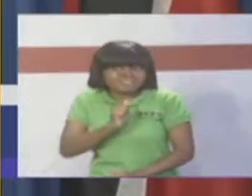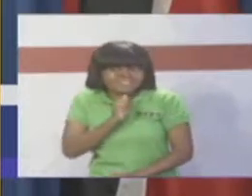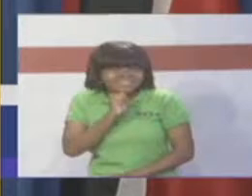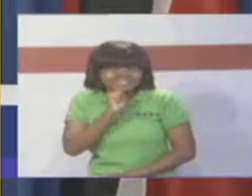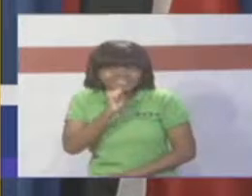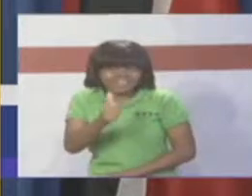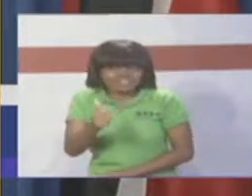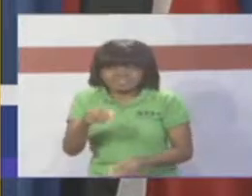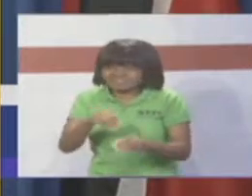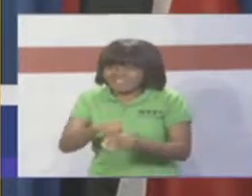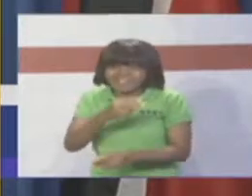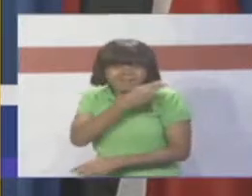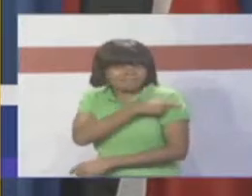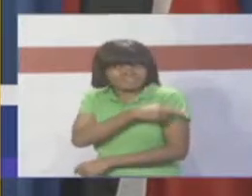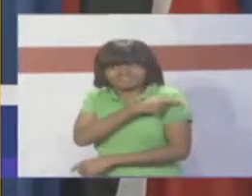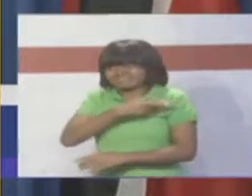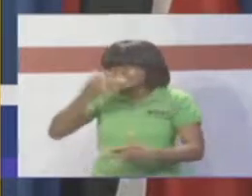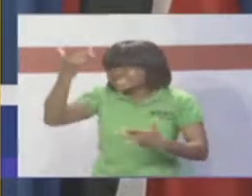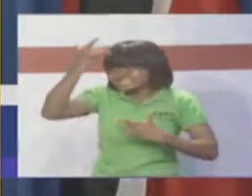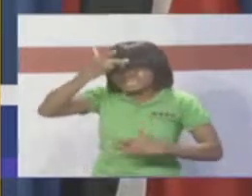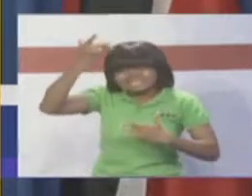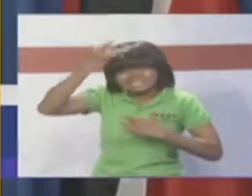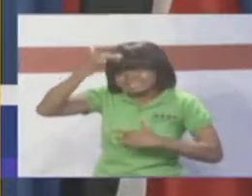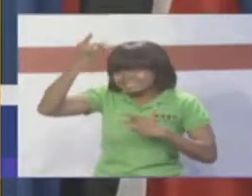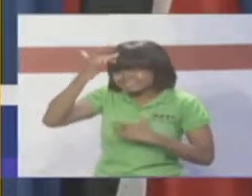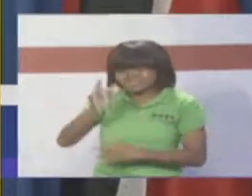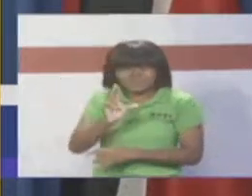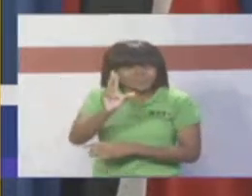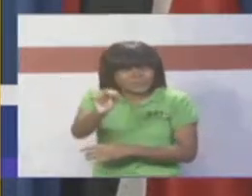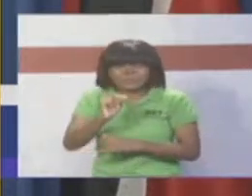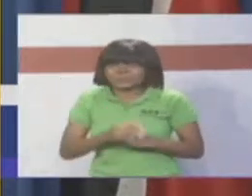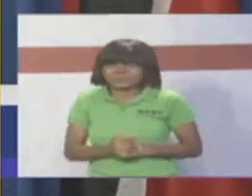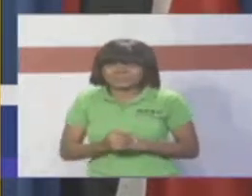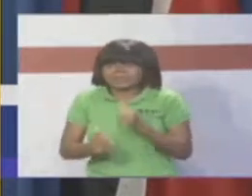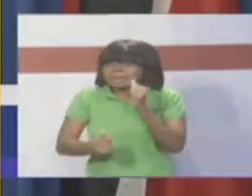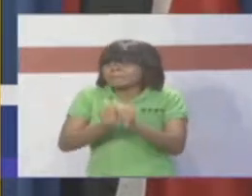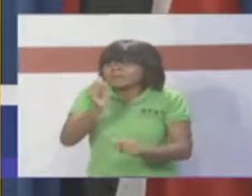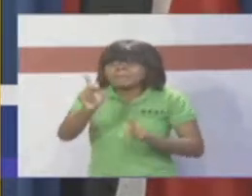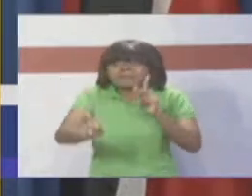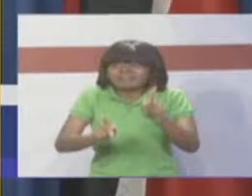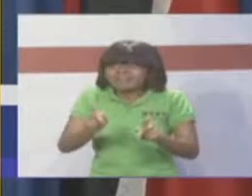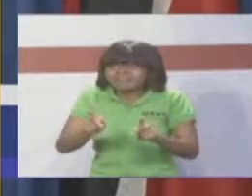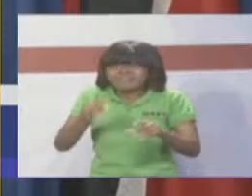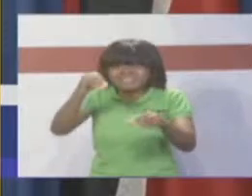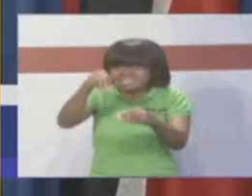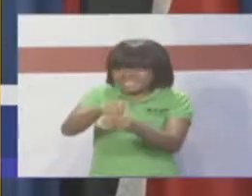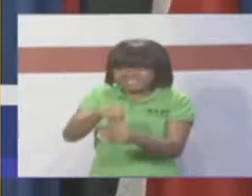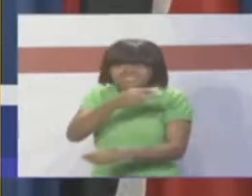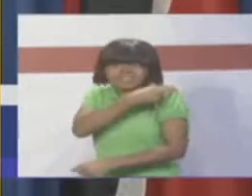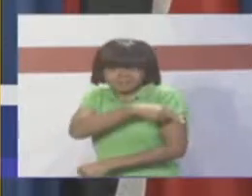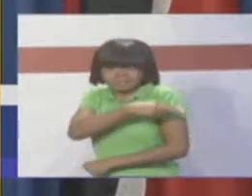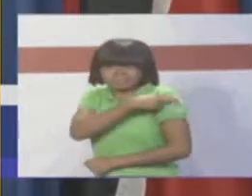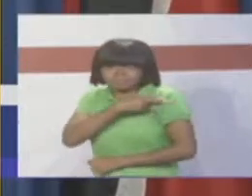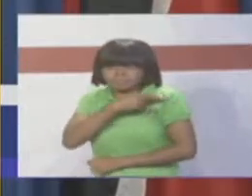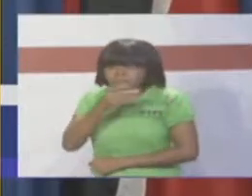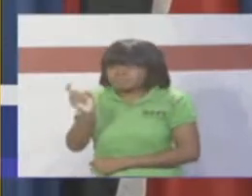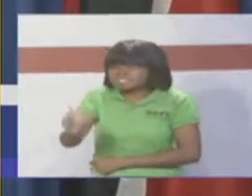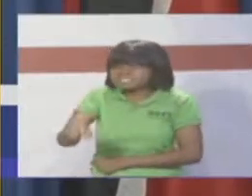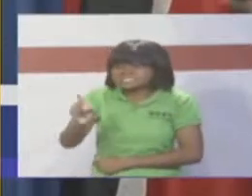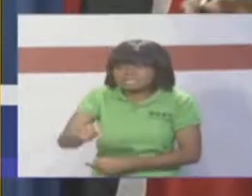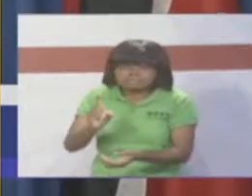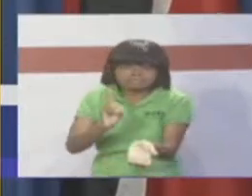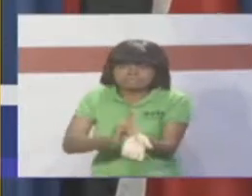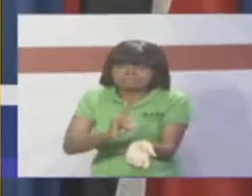But on the contrary, the vast majority of people in the hospital requiring a doctor, a nurse, and all